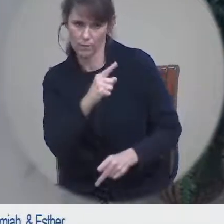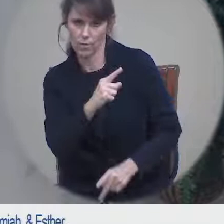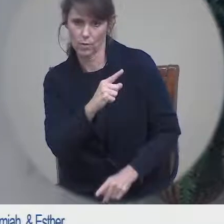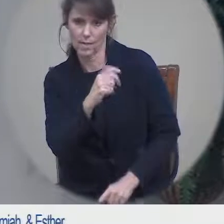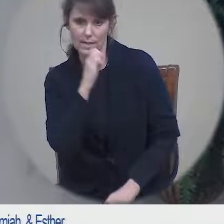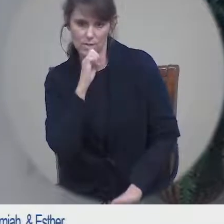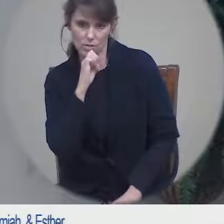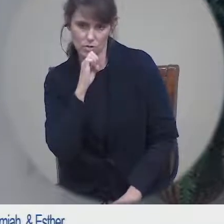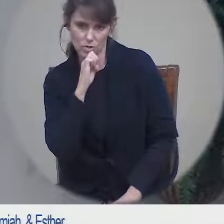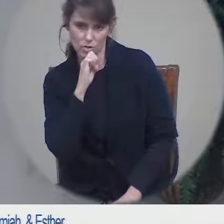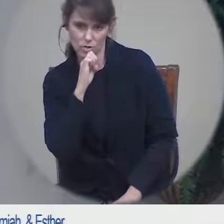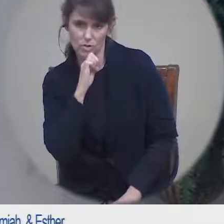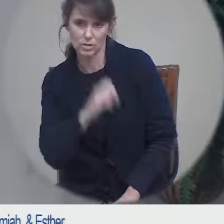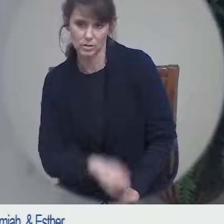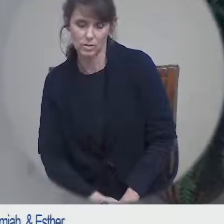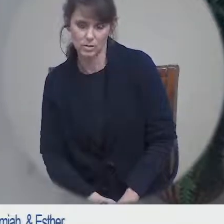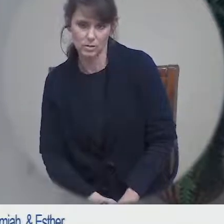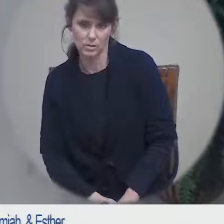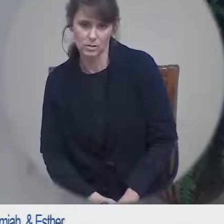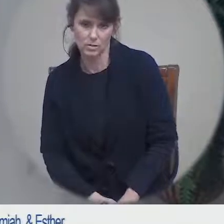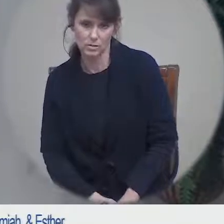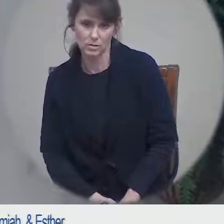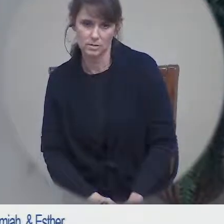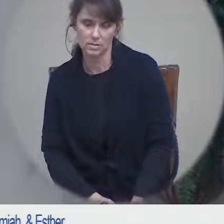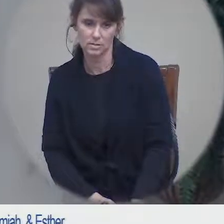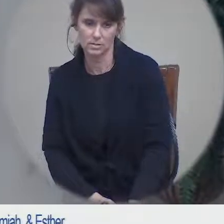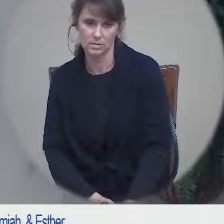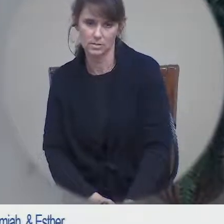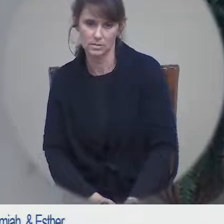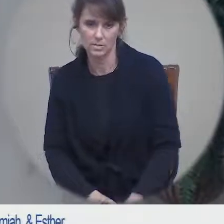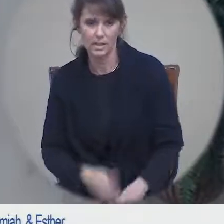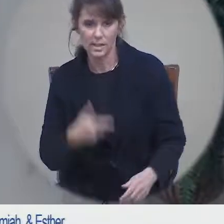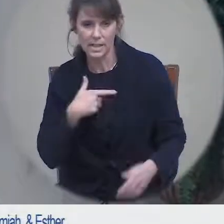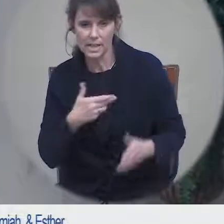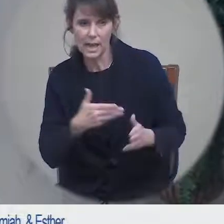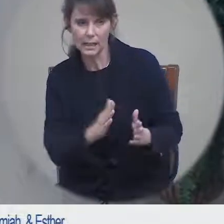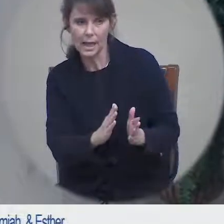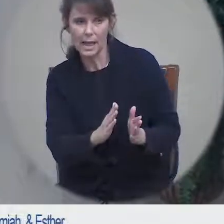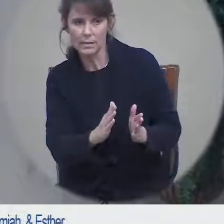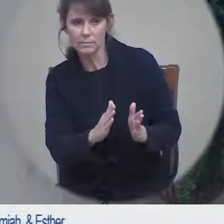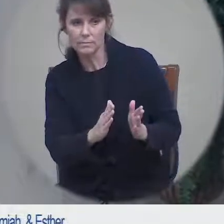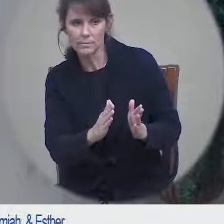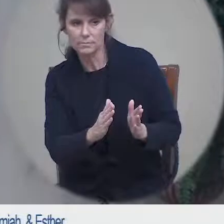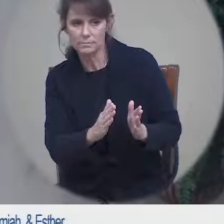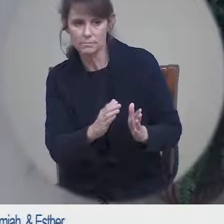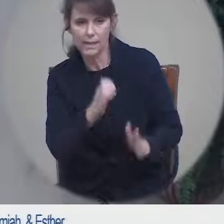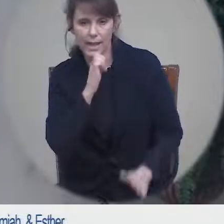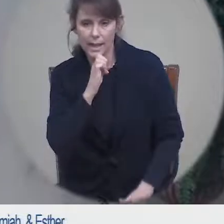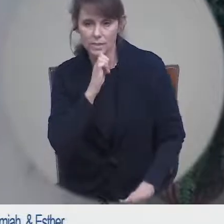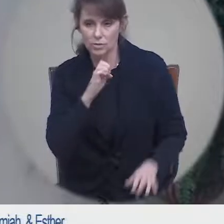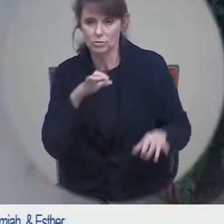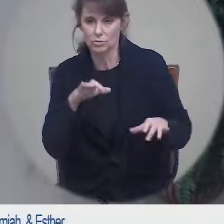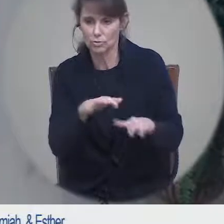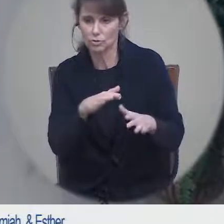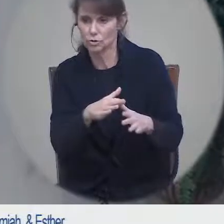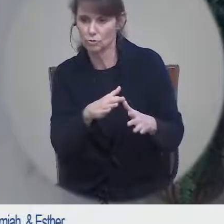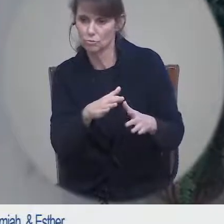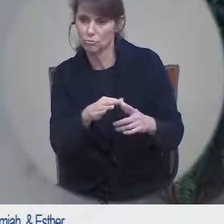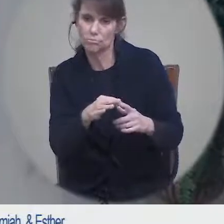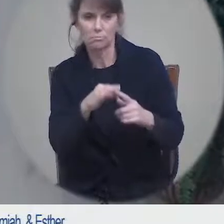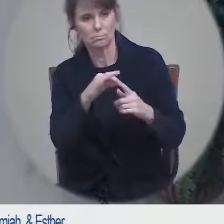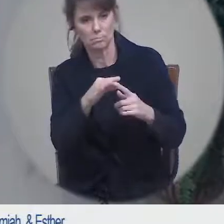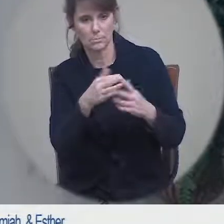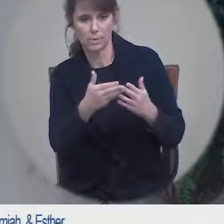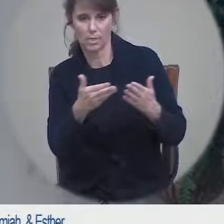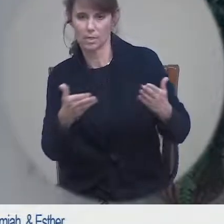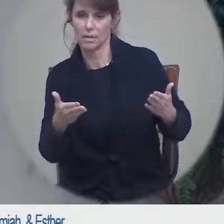he grants Esther a second day to even go back through the city to make a more thorough job. So he doesn't seem to